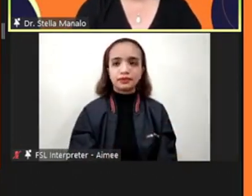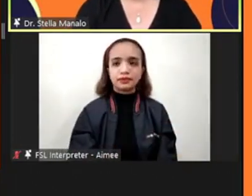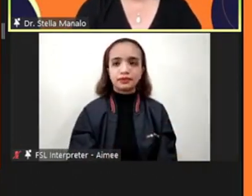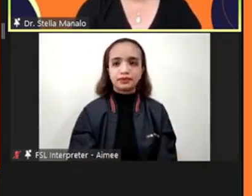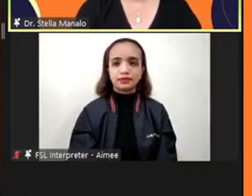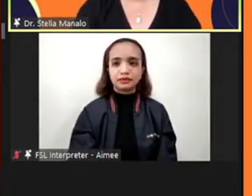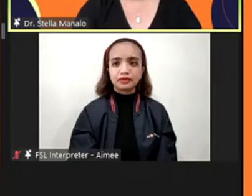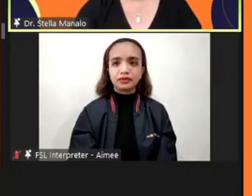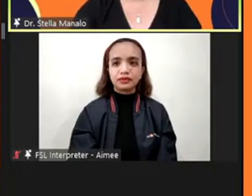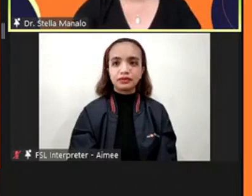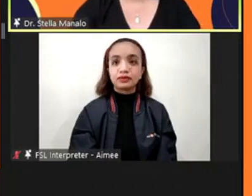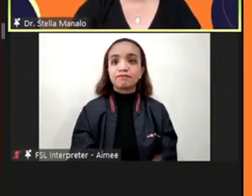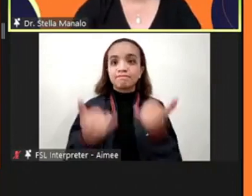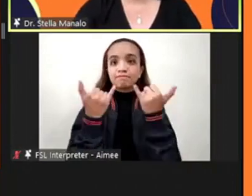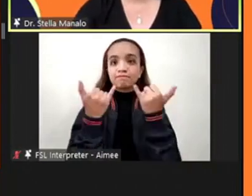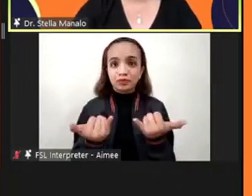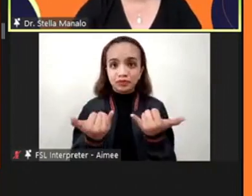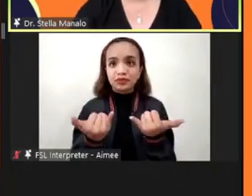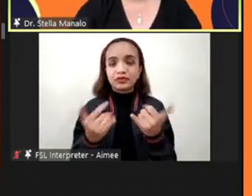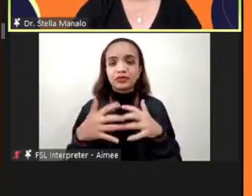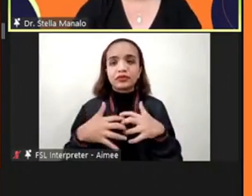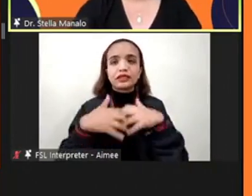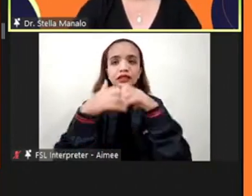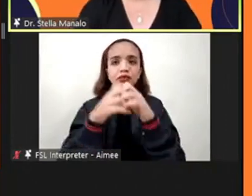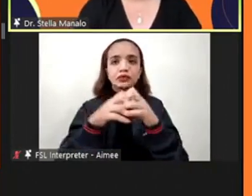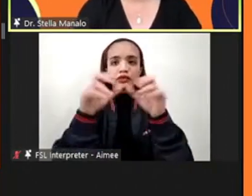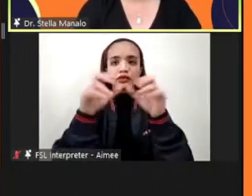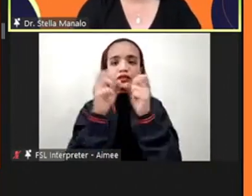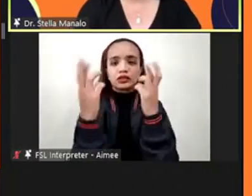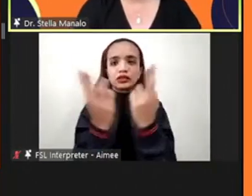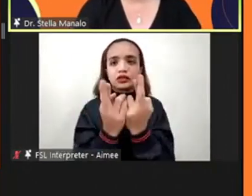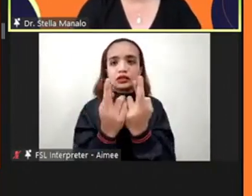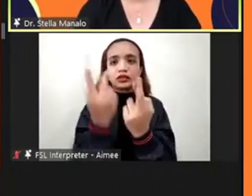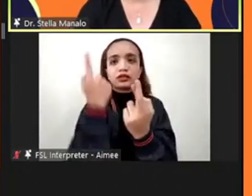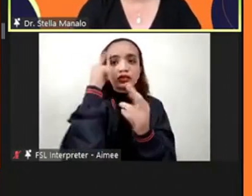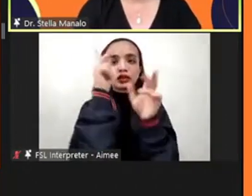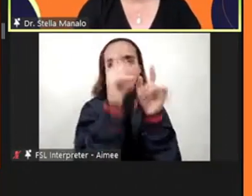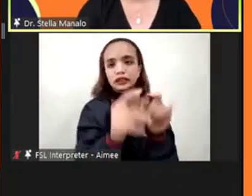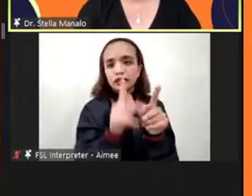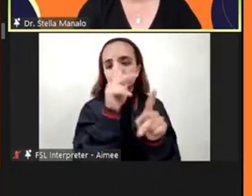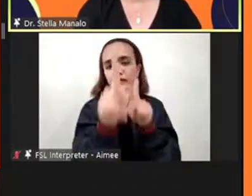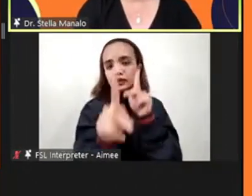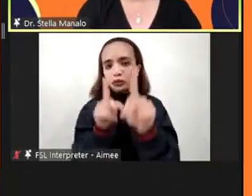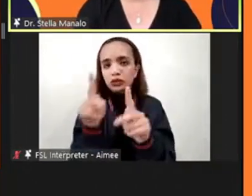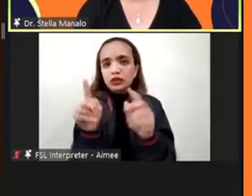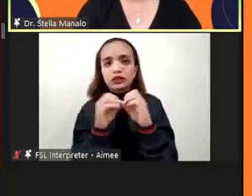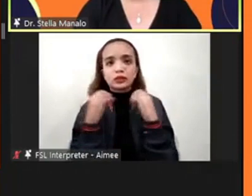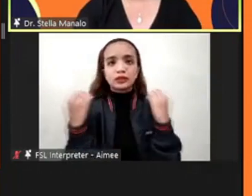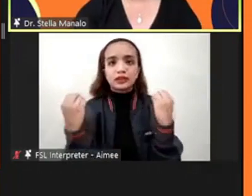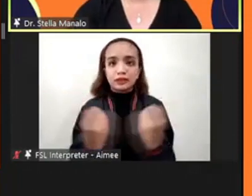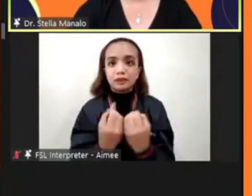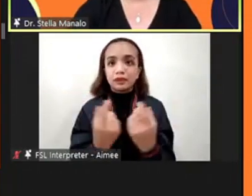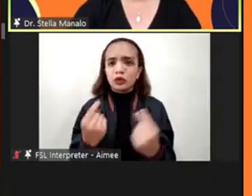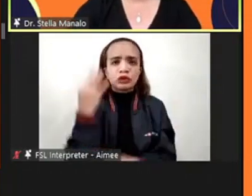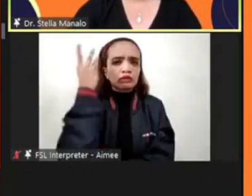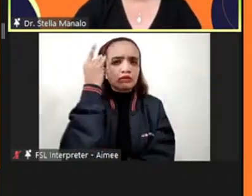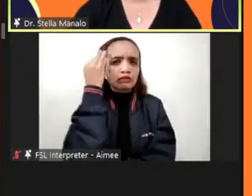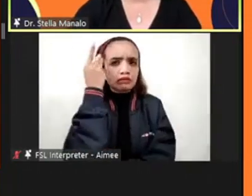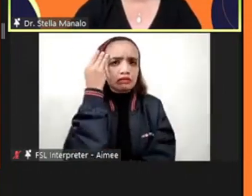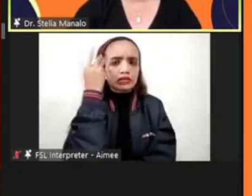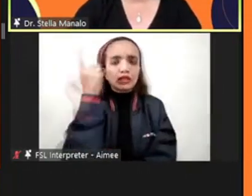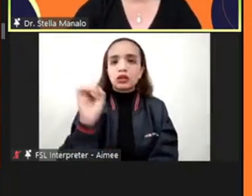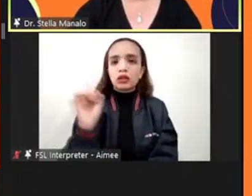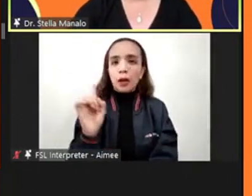we organized this webinar for individuals and organizations to reflect on our